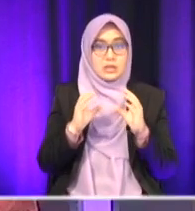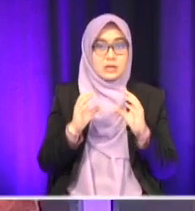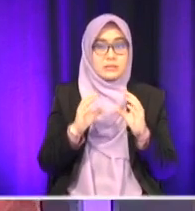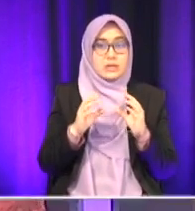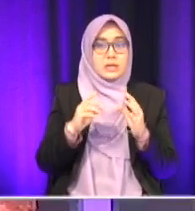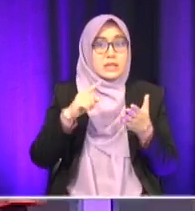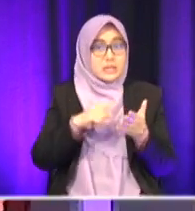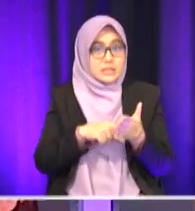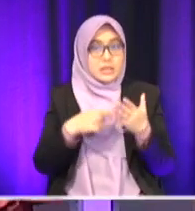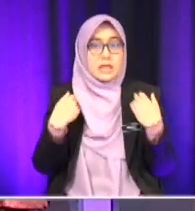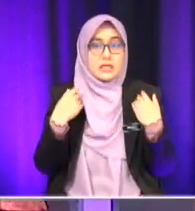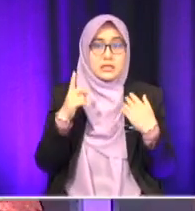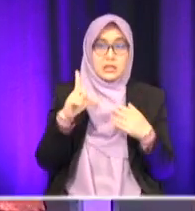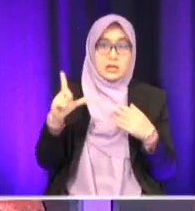using,